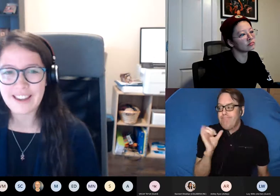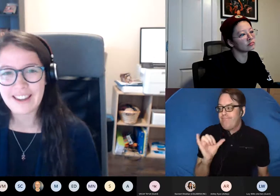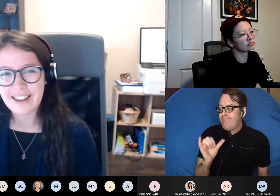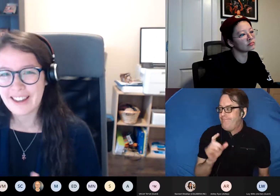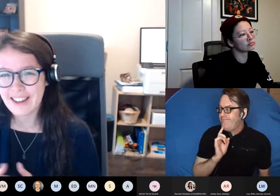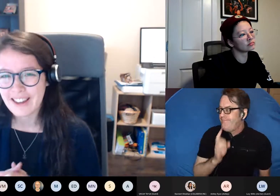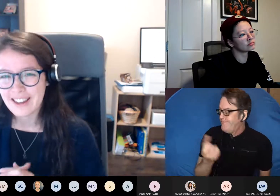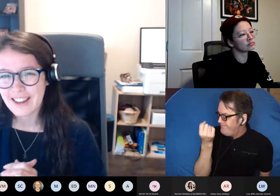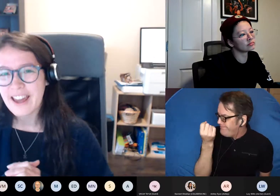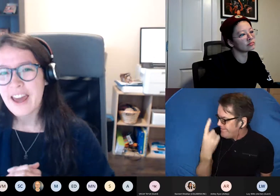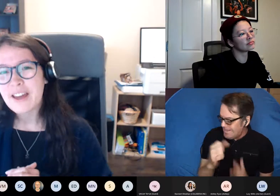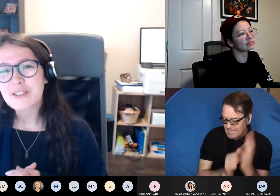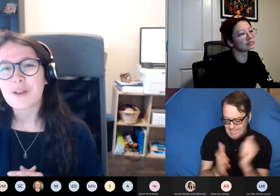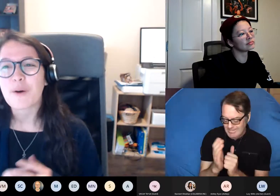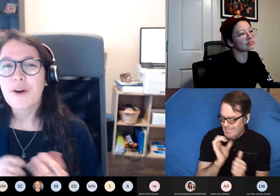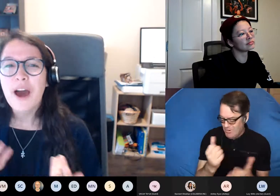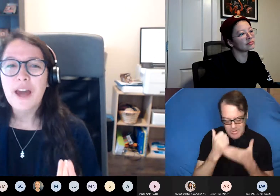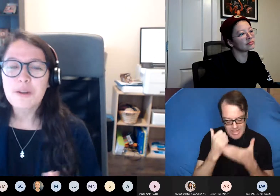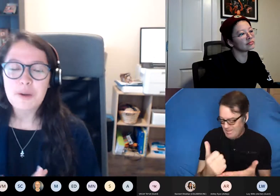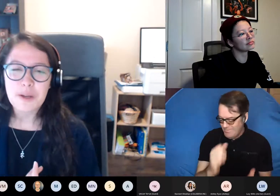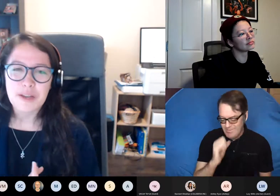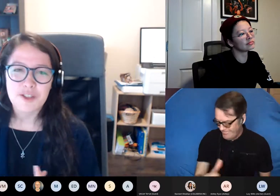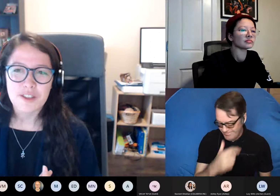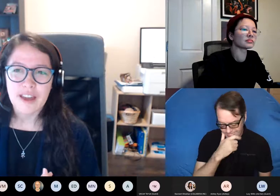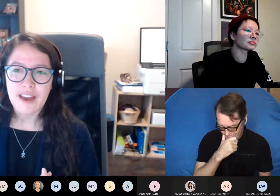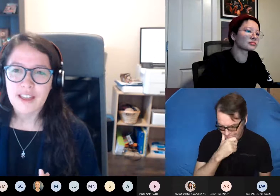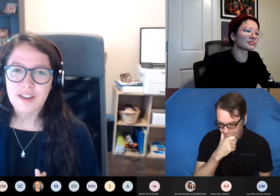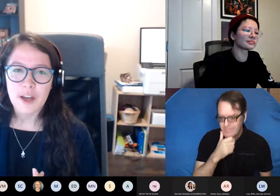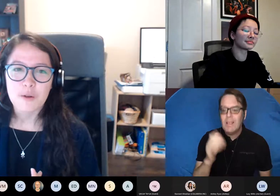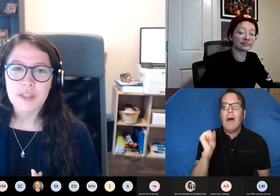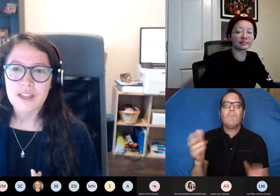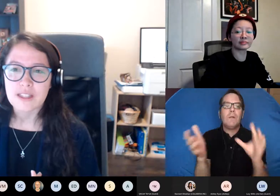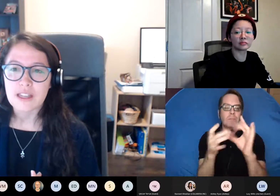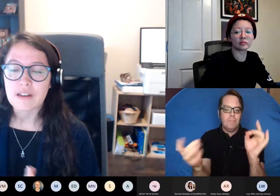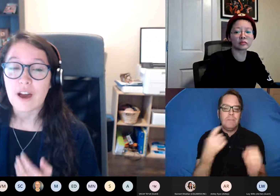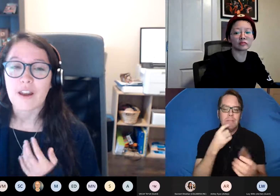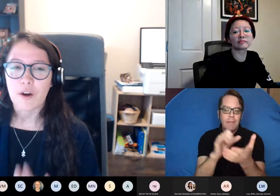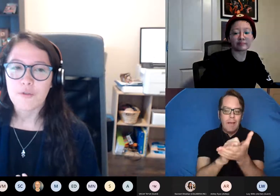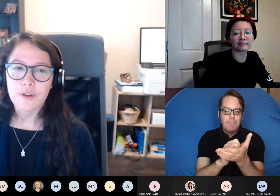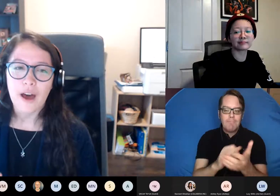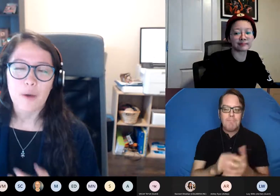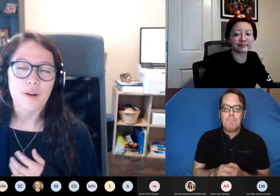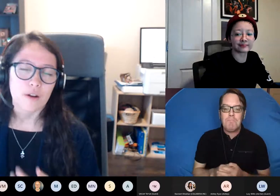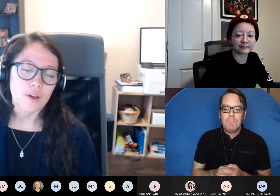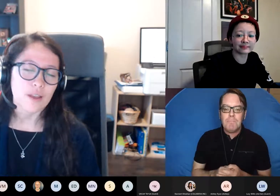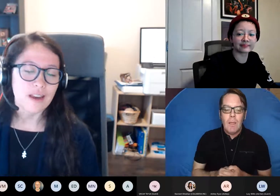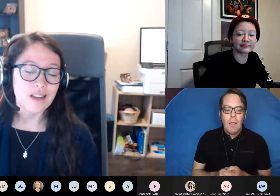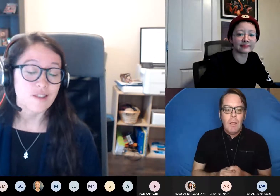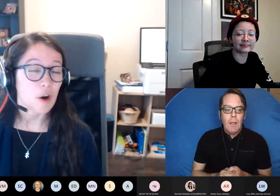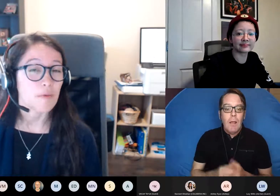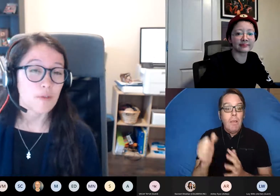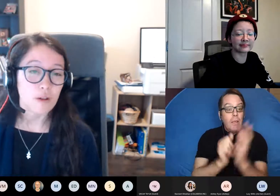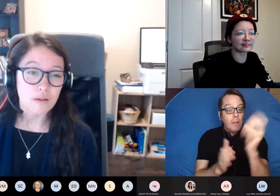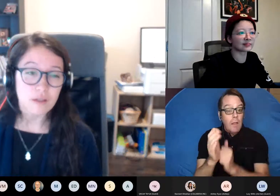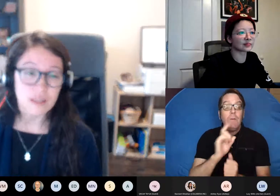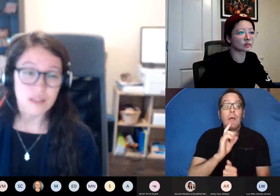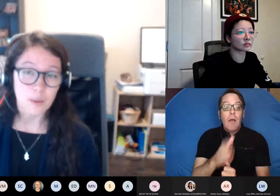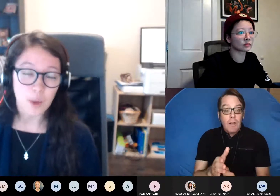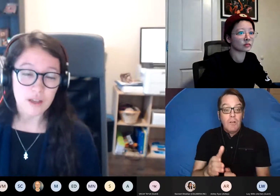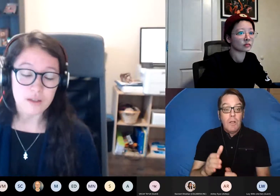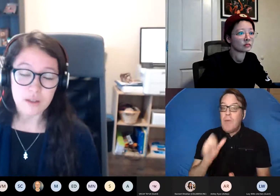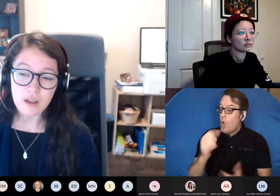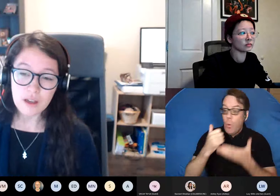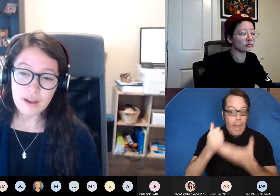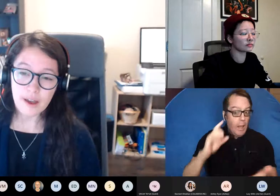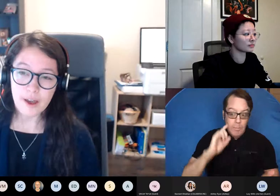helpful. So I did want to mention that, like, not only is it not helpful, I would argue that it is harmful in